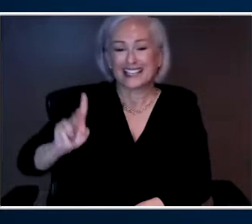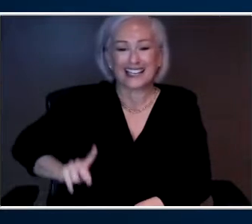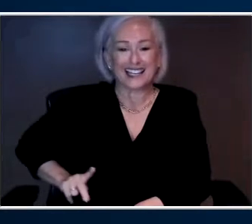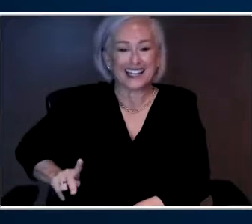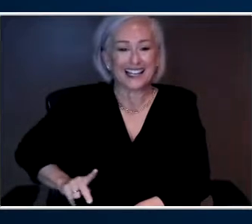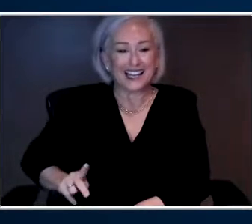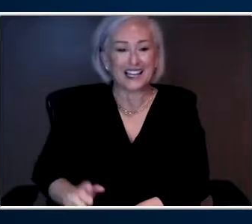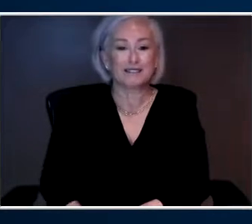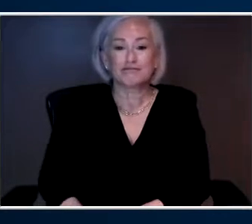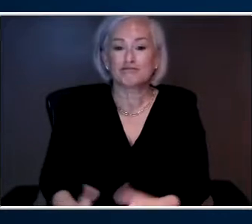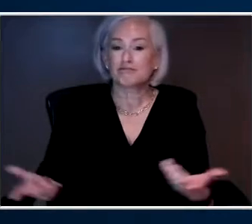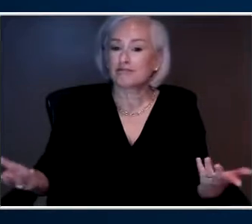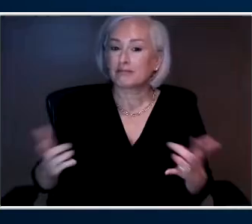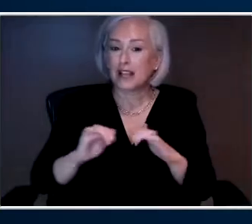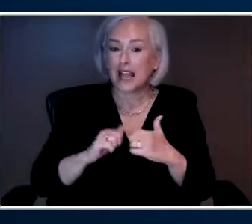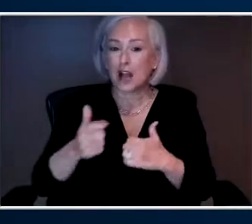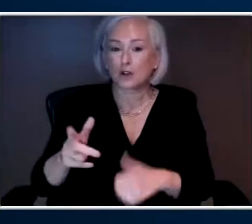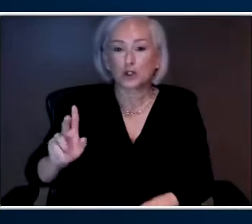doing?